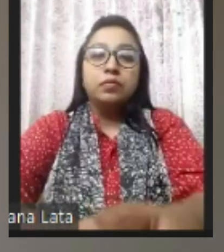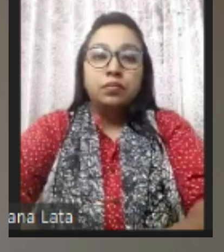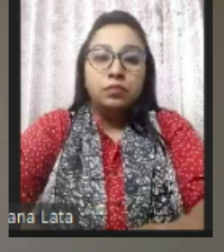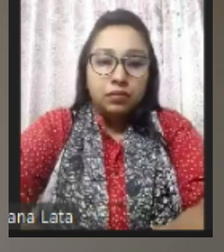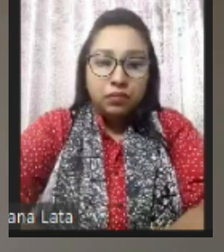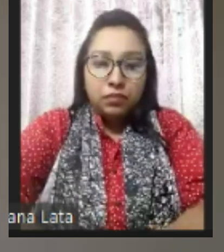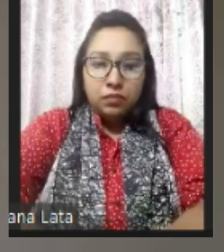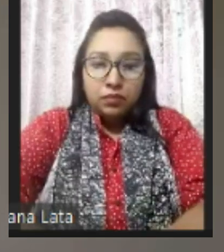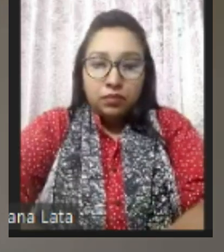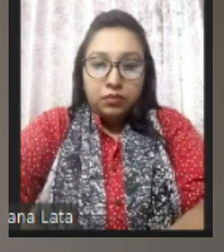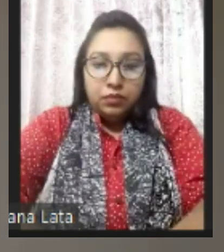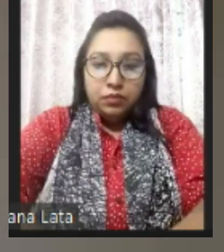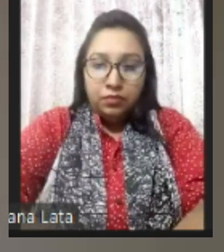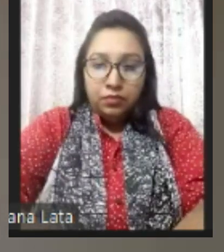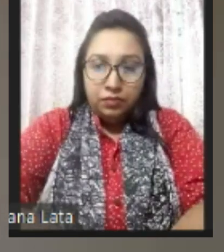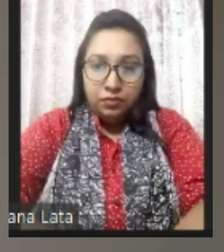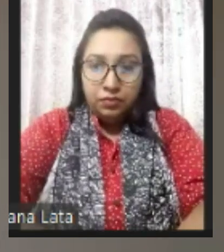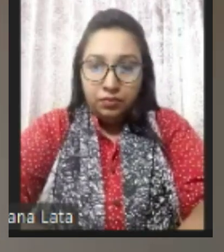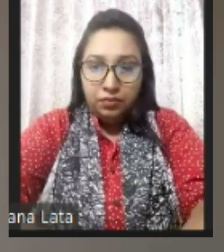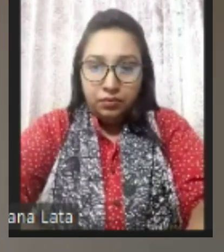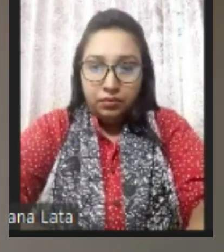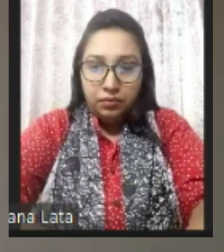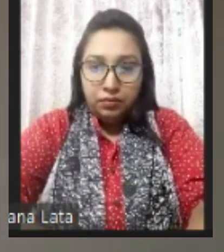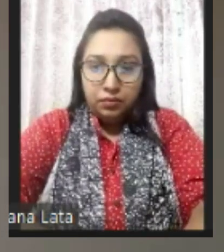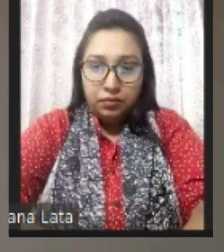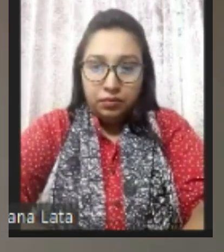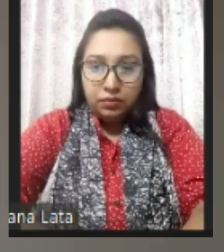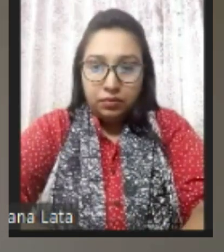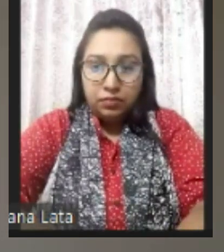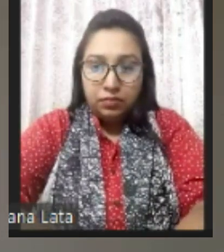Yeah, I'm not sure if it will.